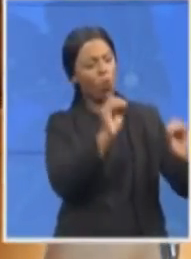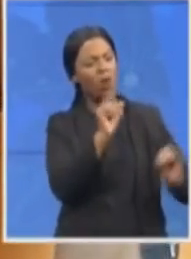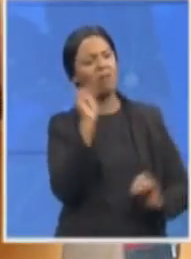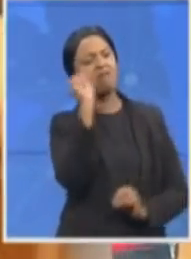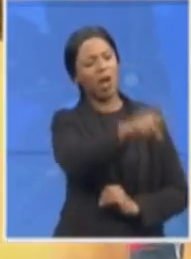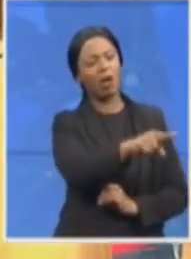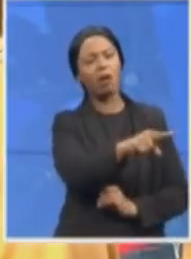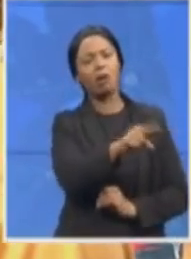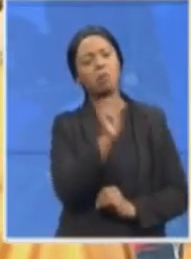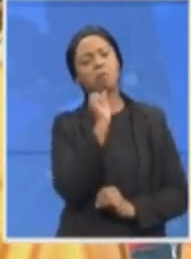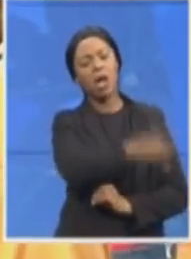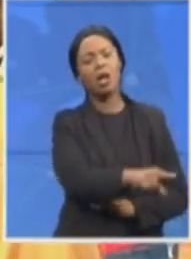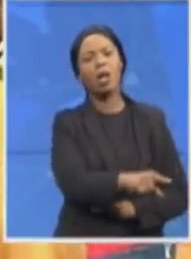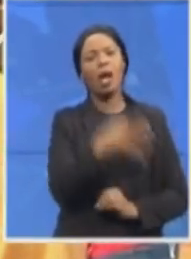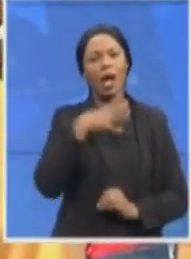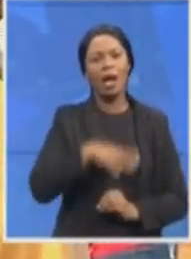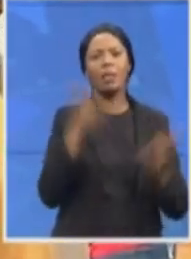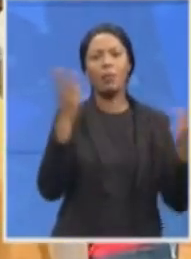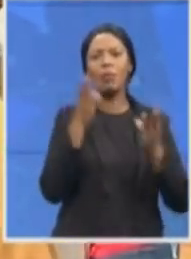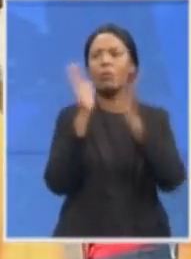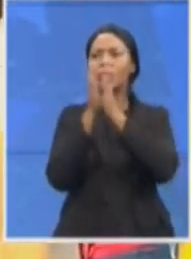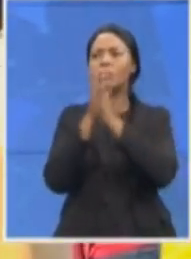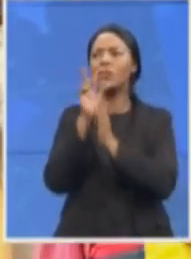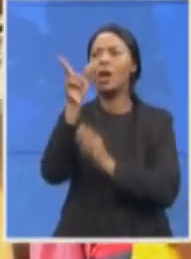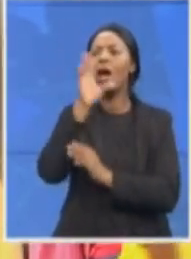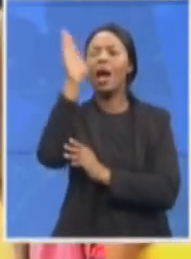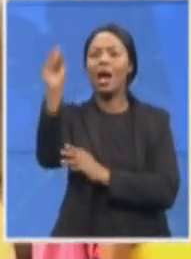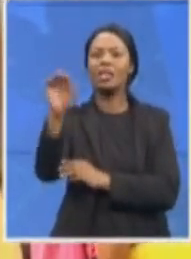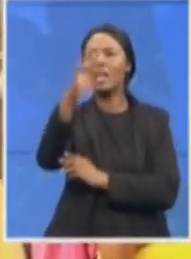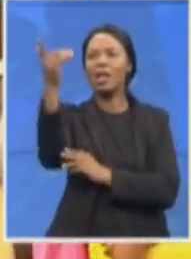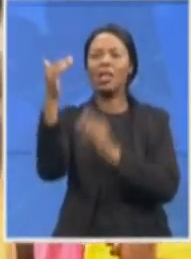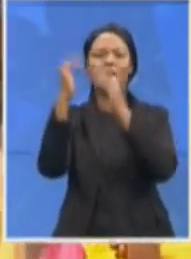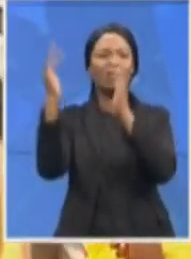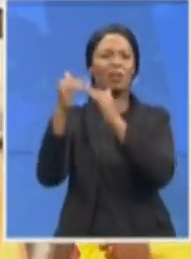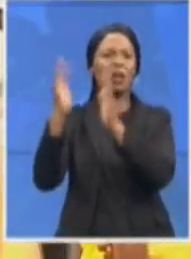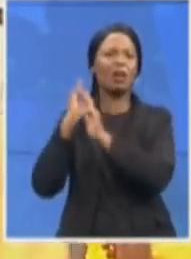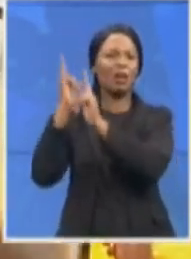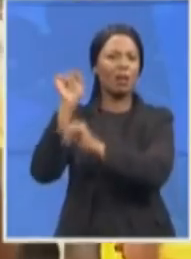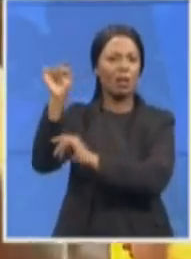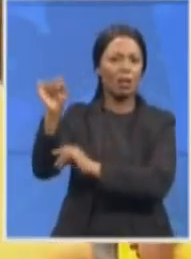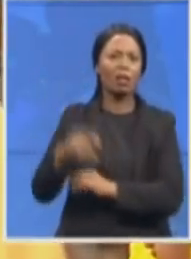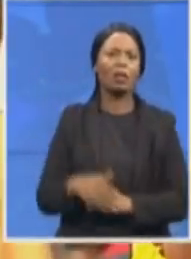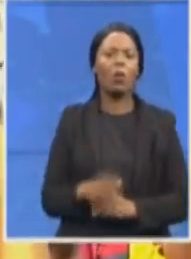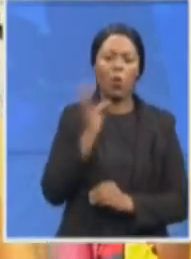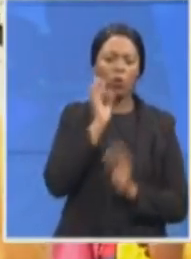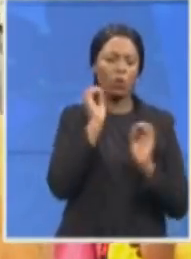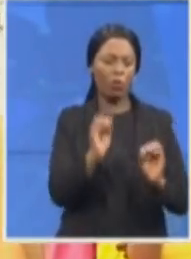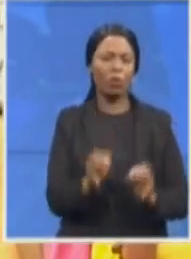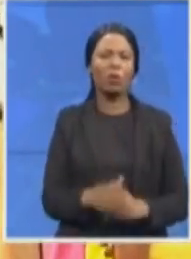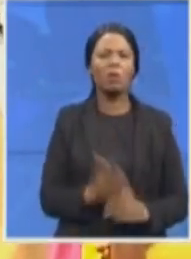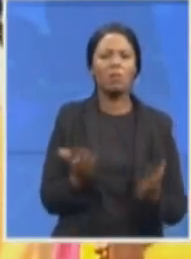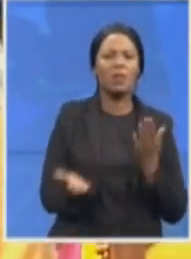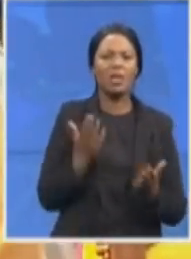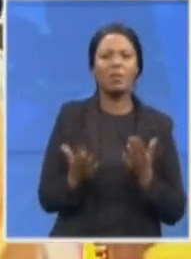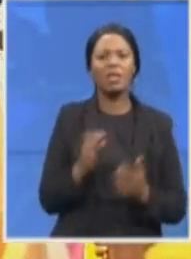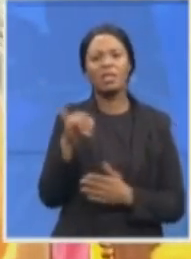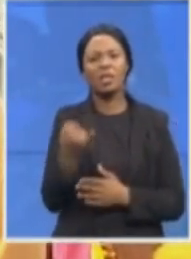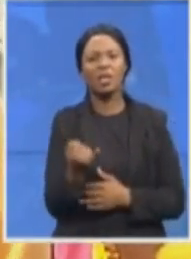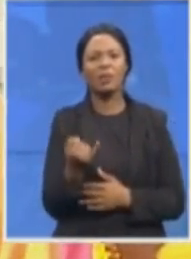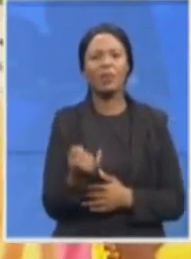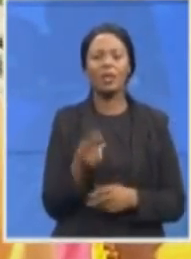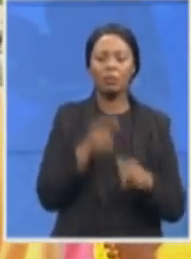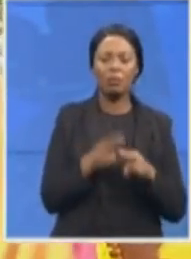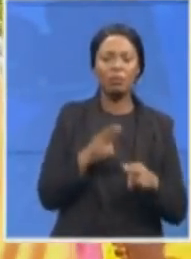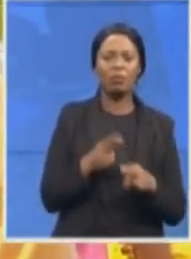the location. We've got water here. They think that we can ask them, maybe it's a sanitation of a mobile toilet. But we can do it